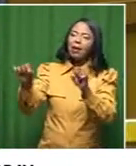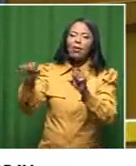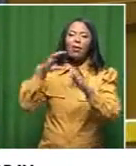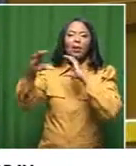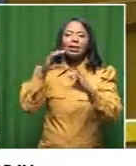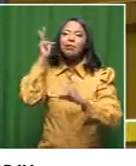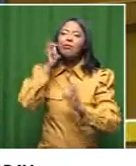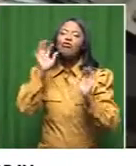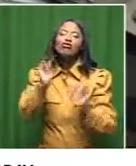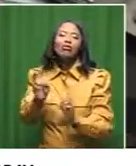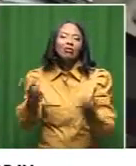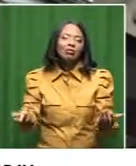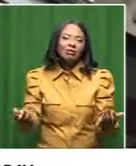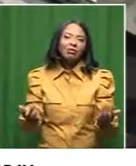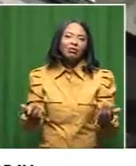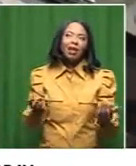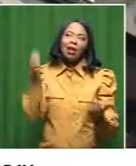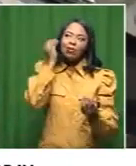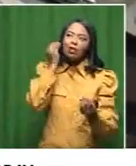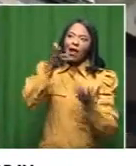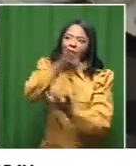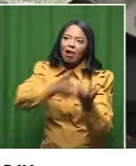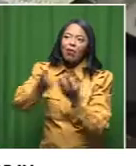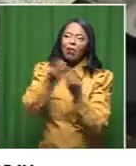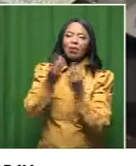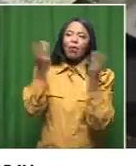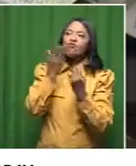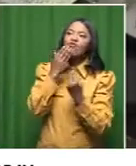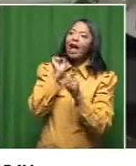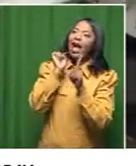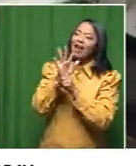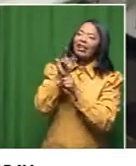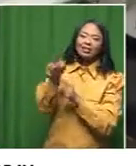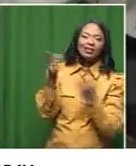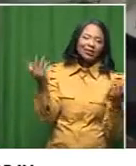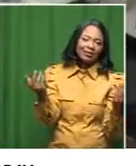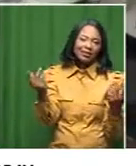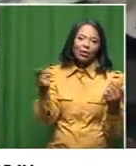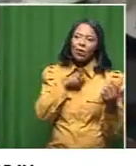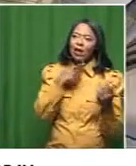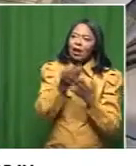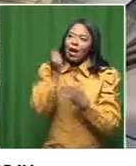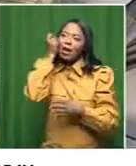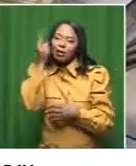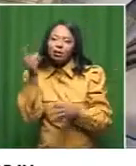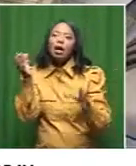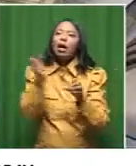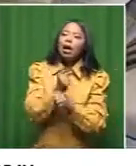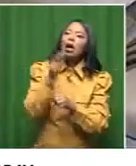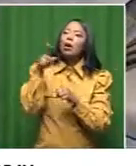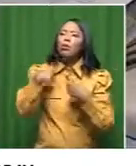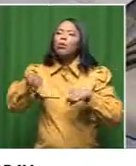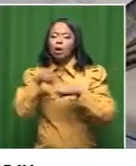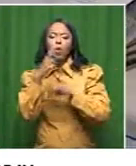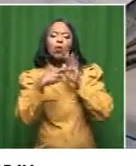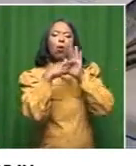community members? How does this information get back to people affected by it in a way that they understand, recognize their role within it, and